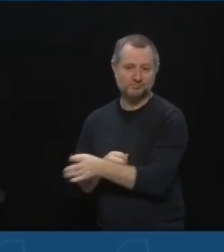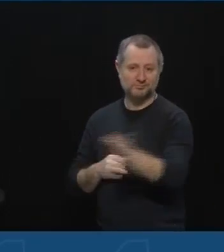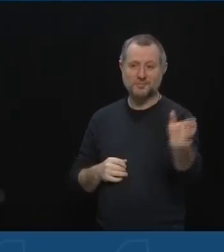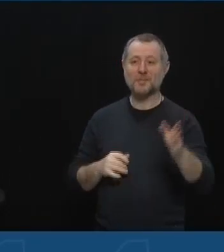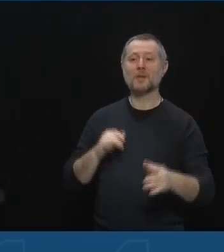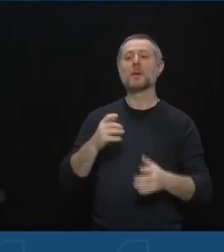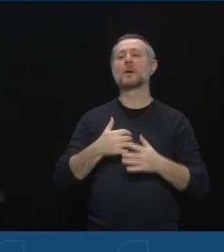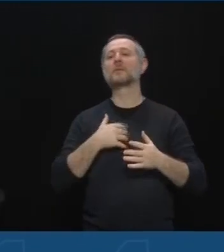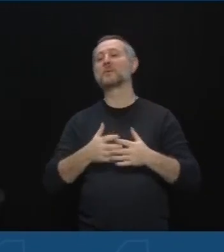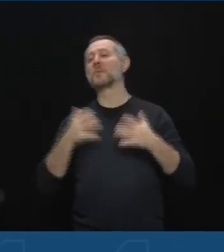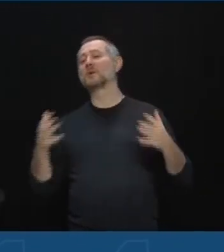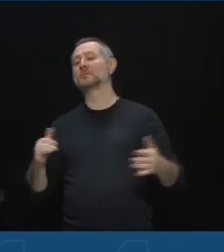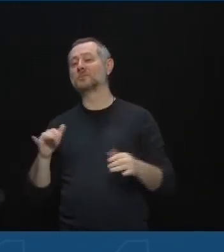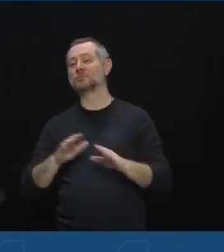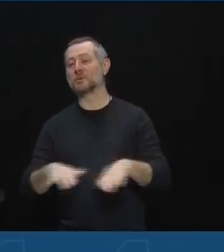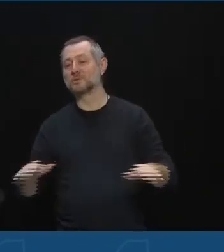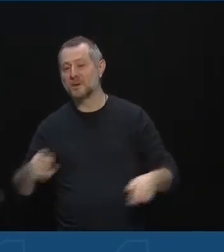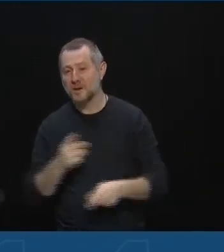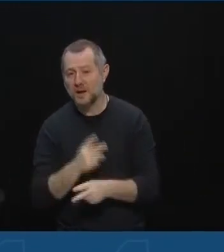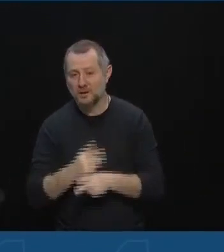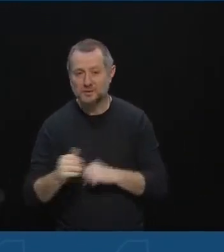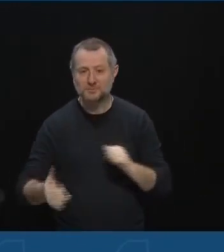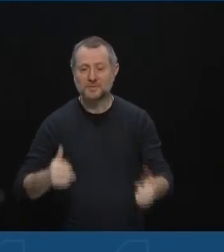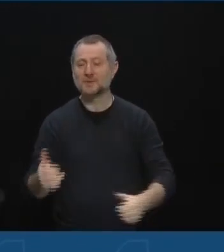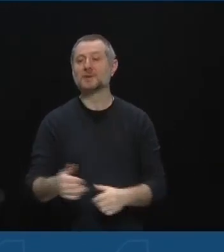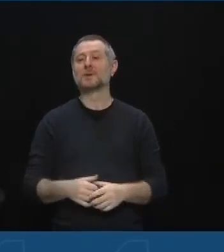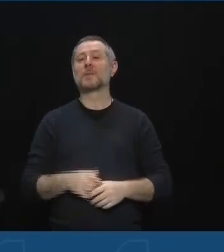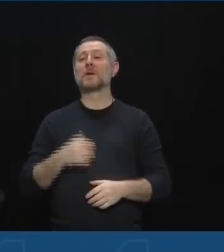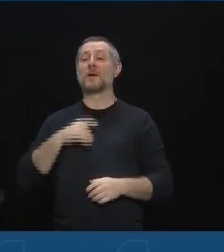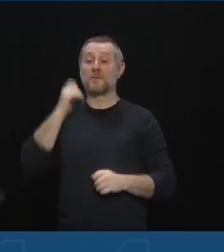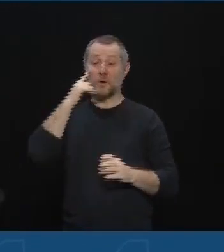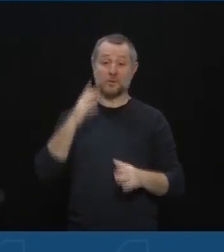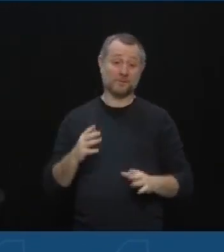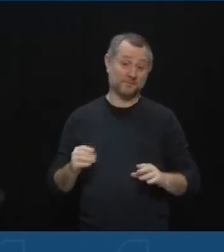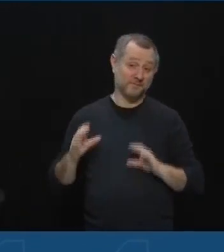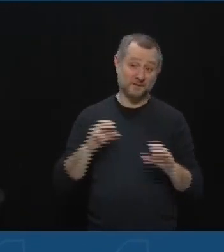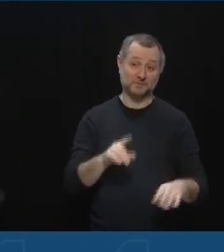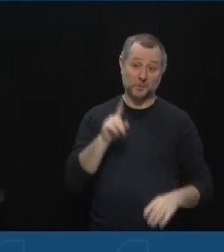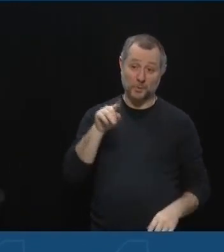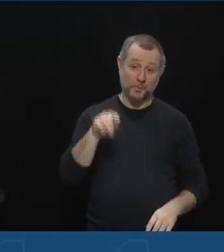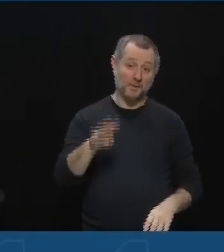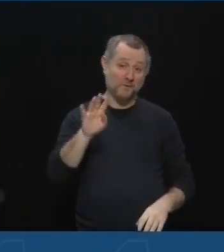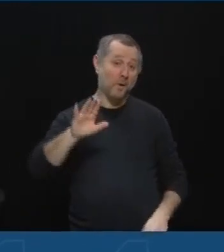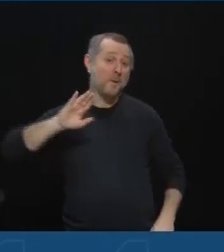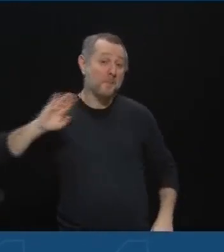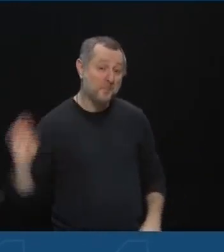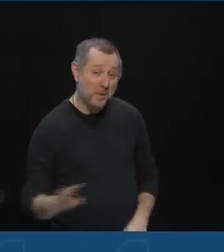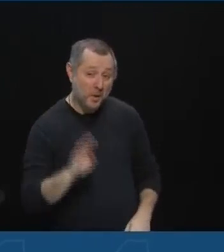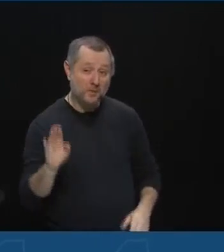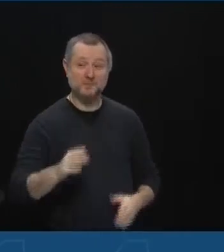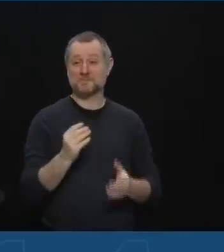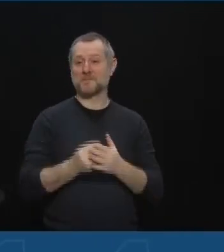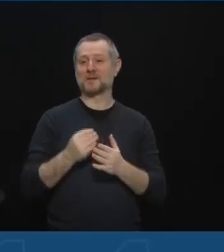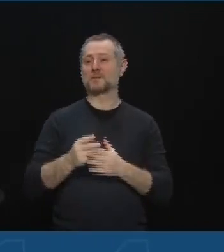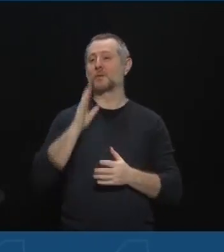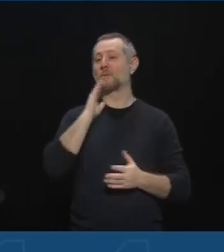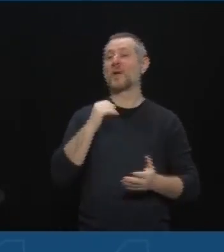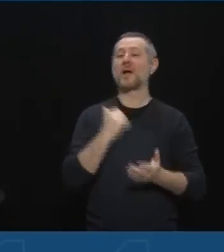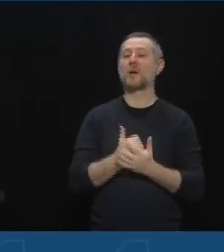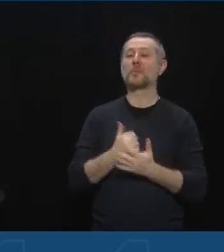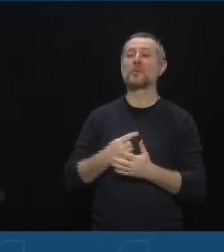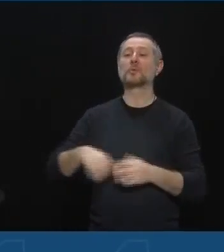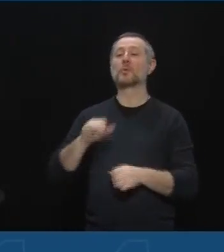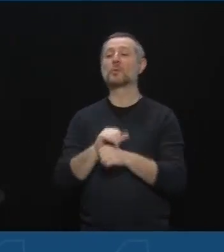child care, and Governor Hochul's investment of $1.4 billion statewide in this year's budget will help those workers be